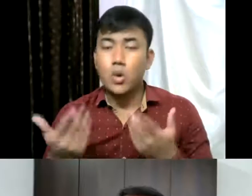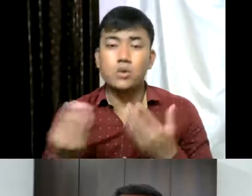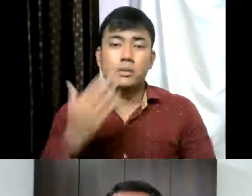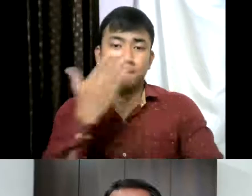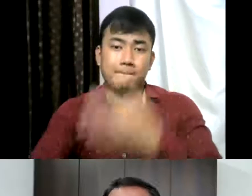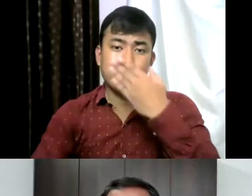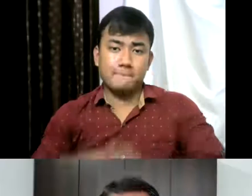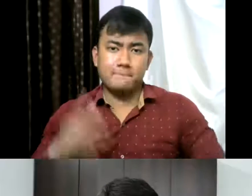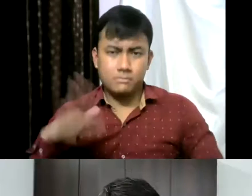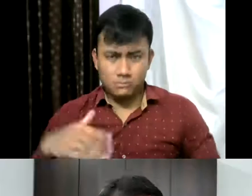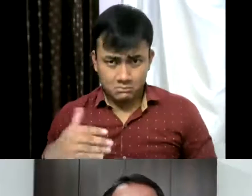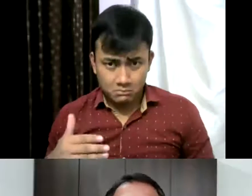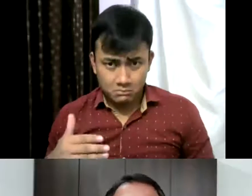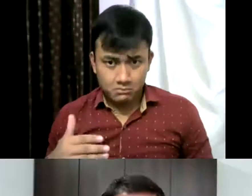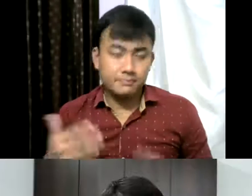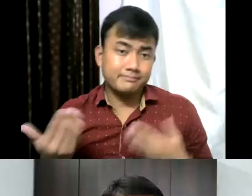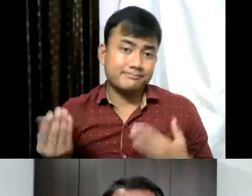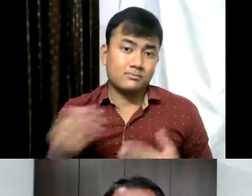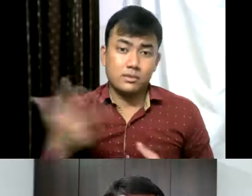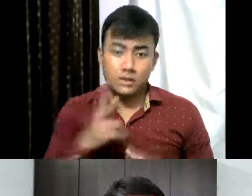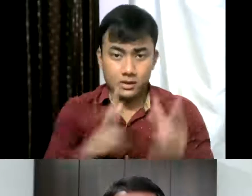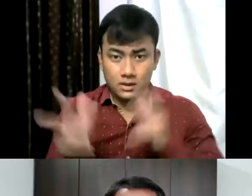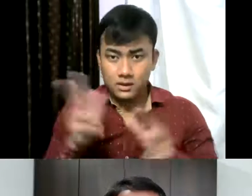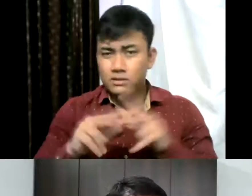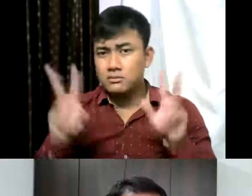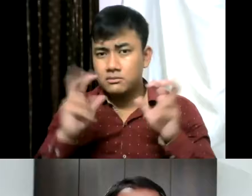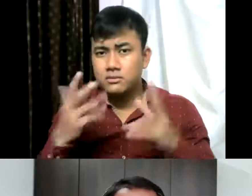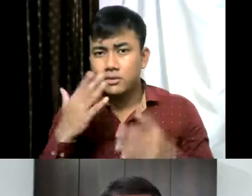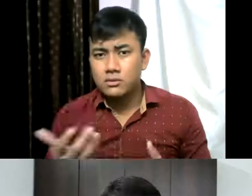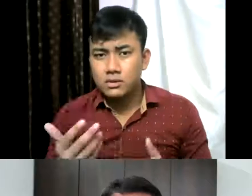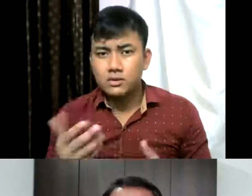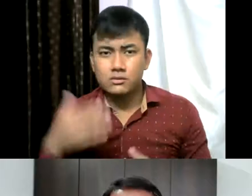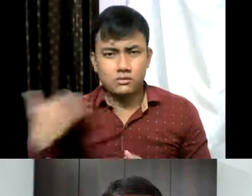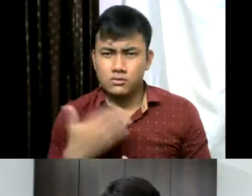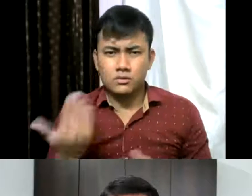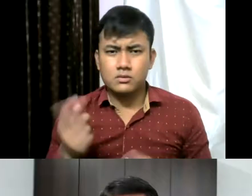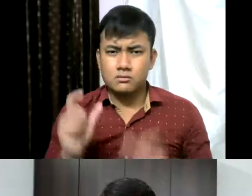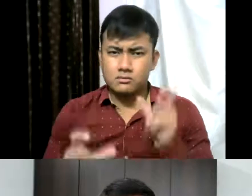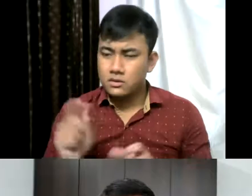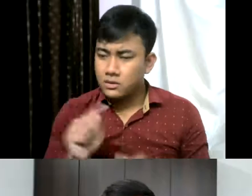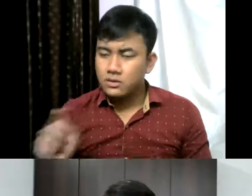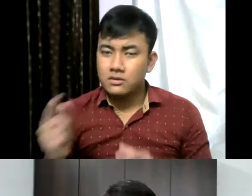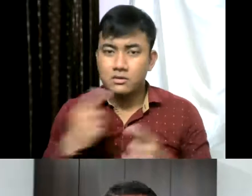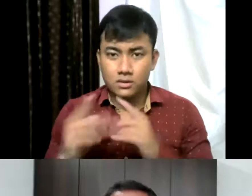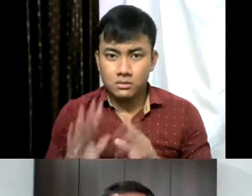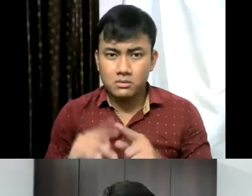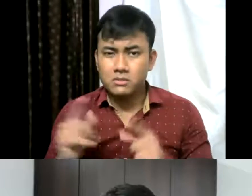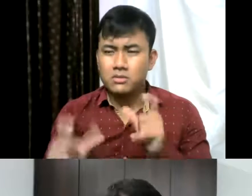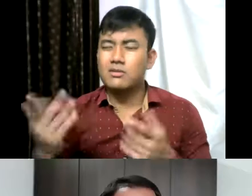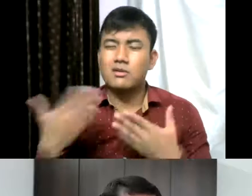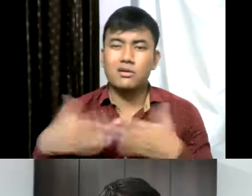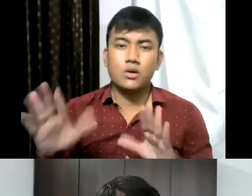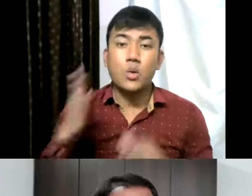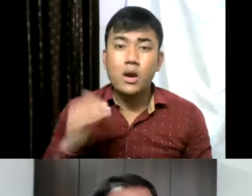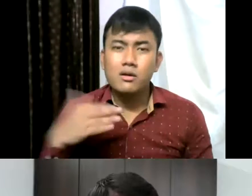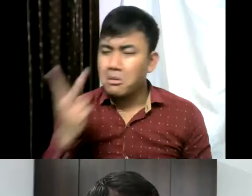No, and the reason I'm pointing this out is because oftentimes we leave a lot of people out of the conversation just because we don't see them